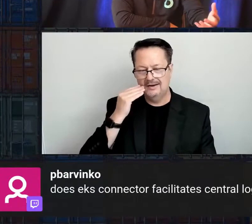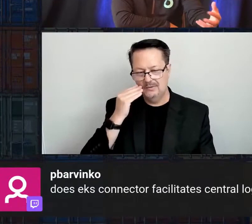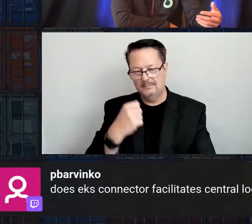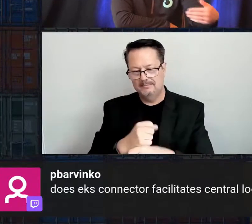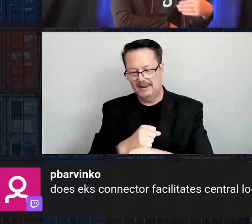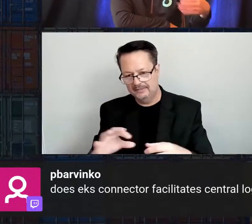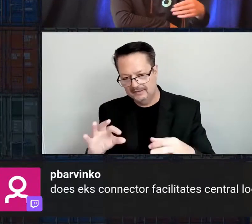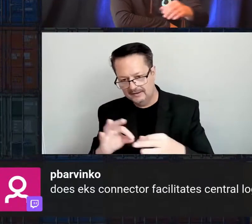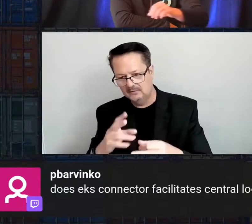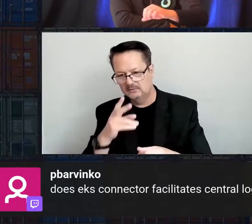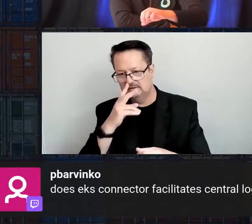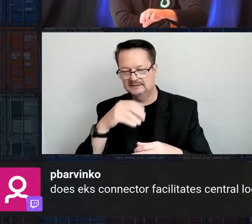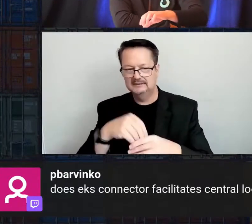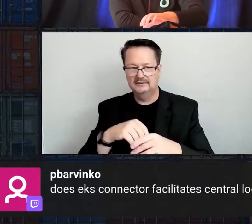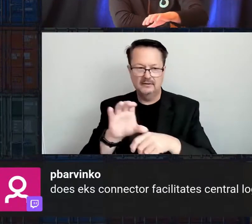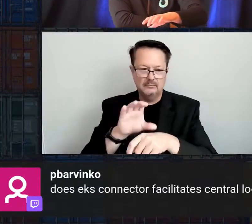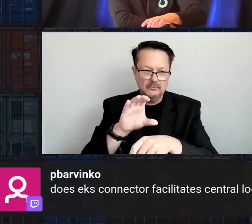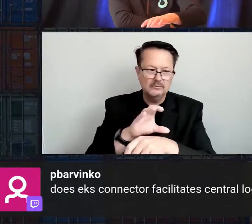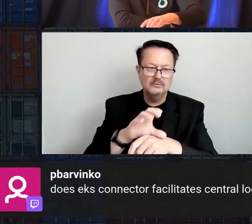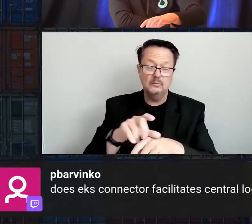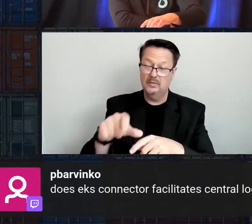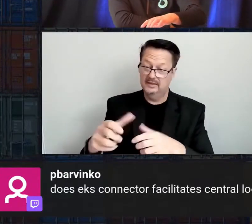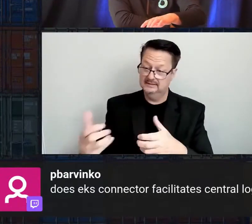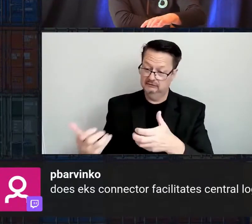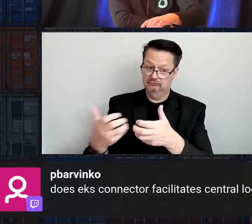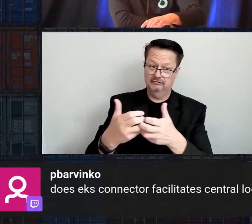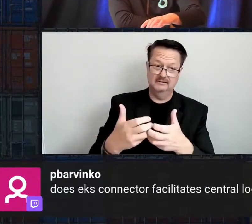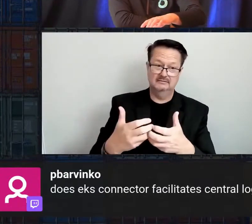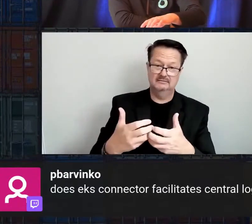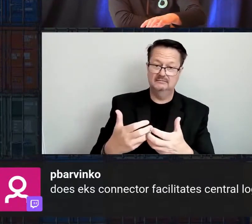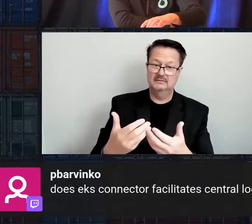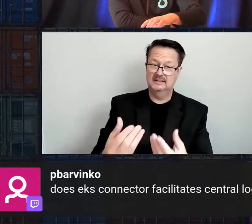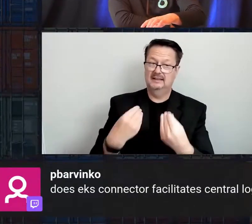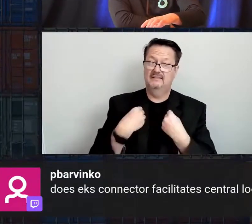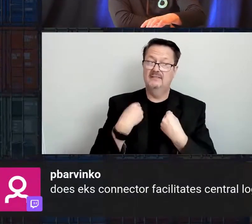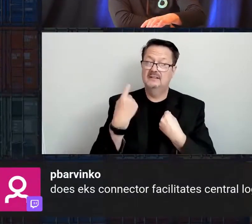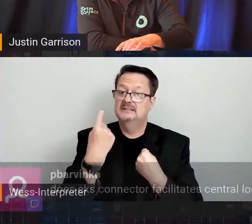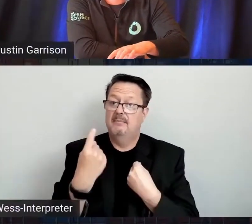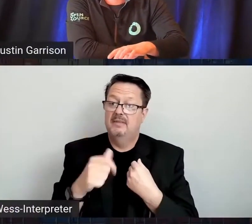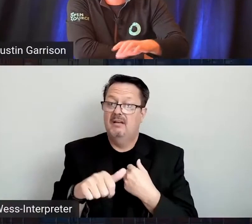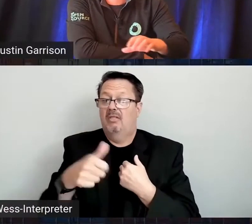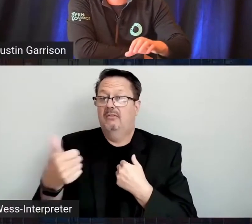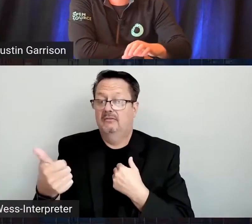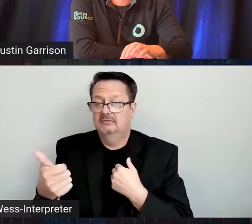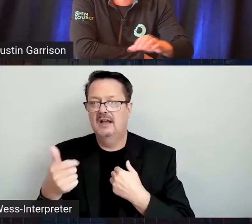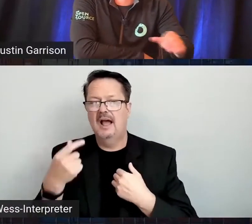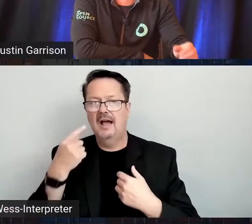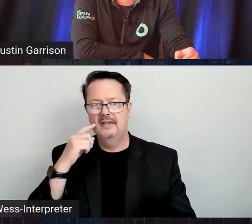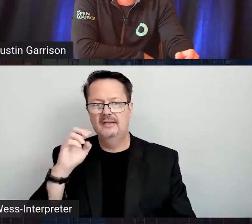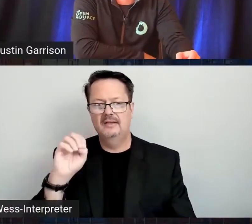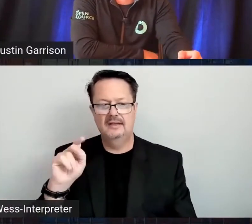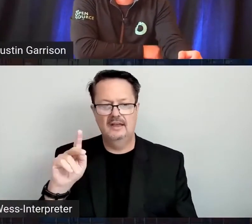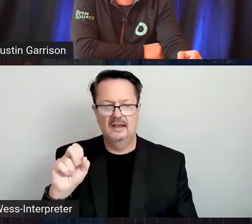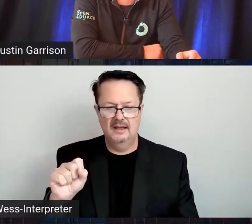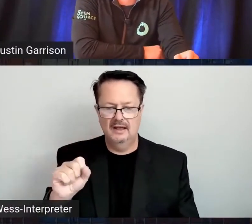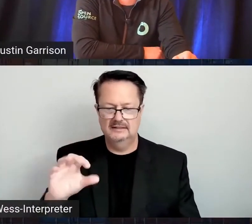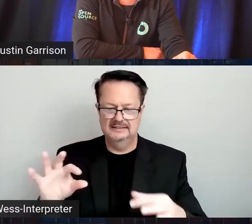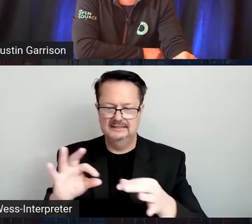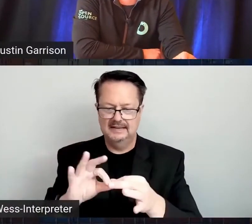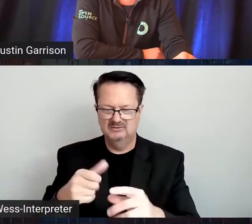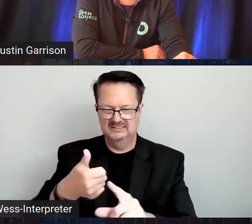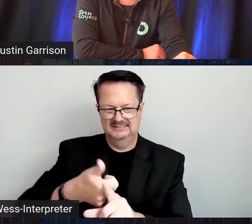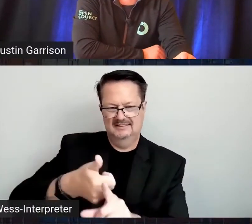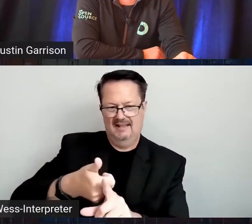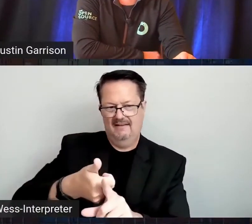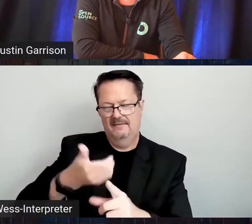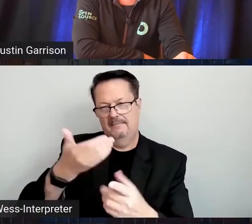there anything additional that this integration gets us? So I would say EKS Connector itself may or may not be in